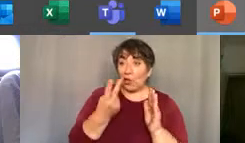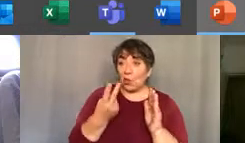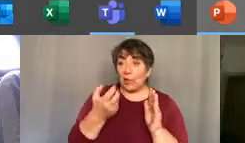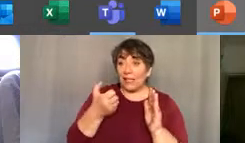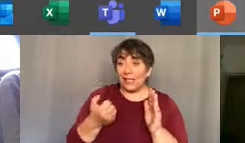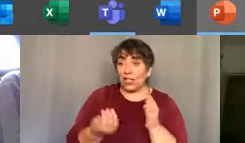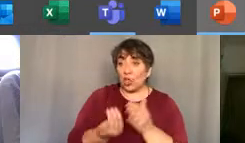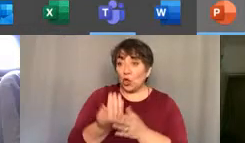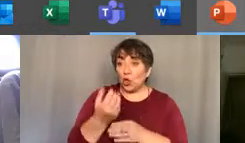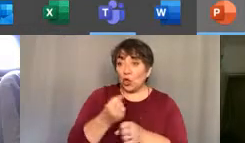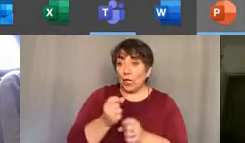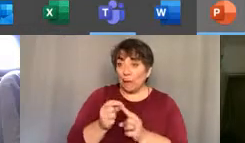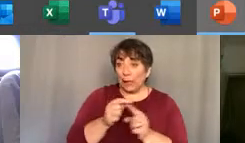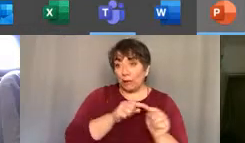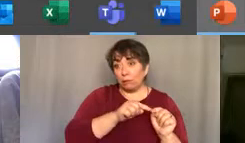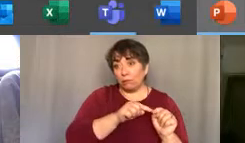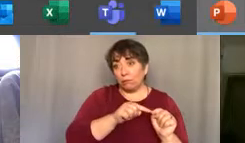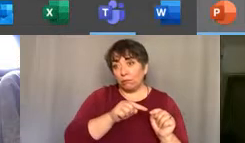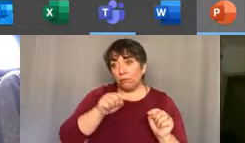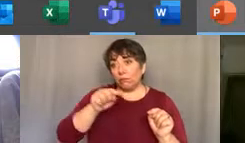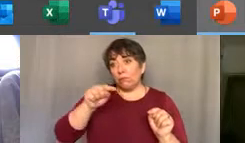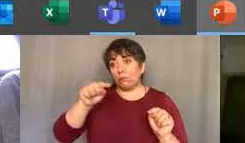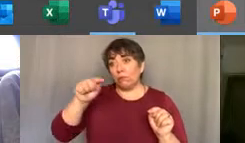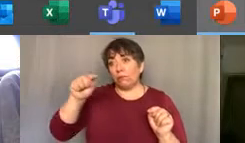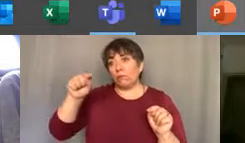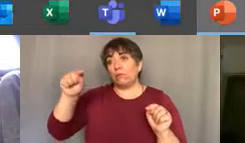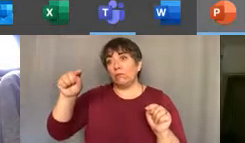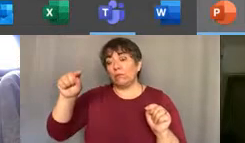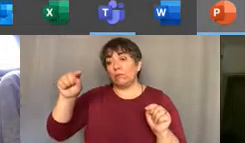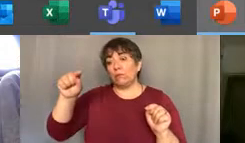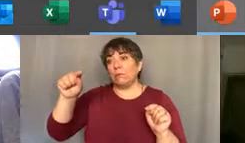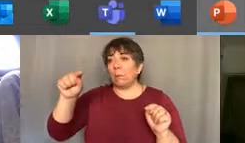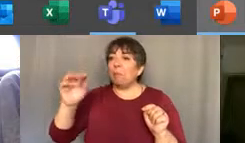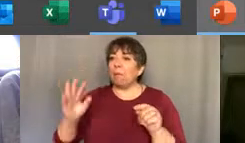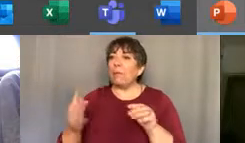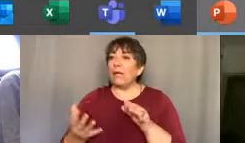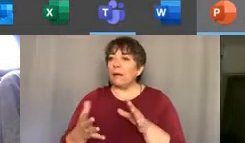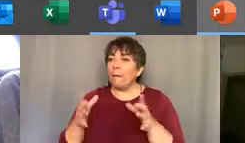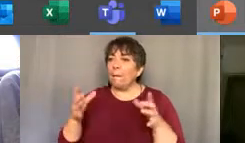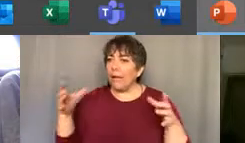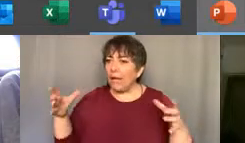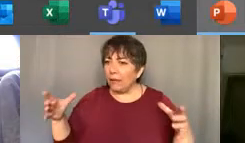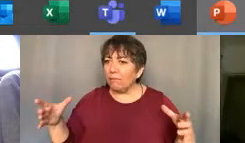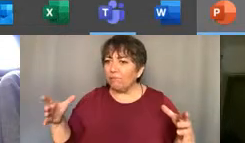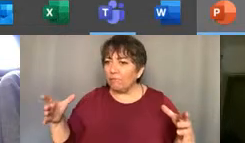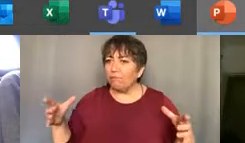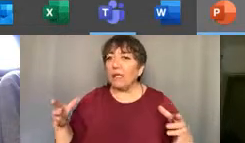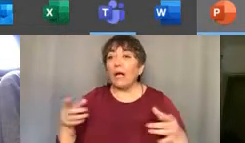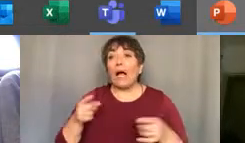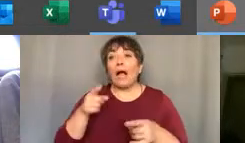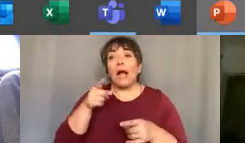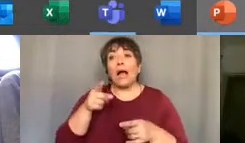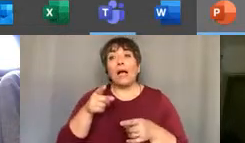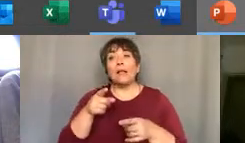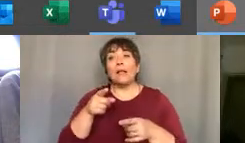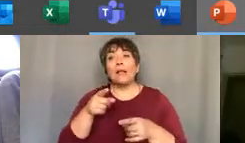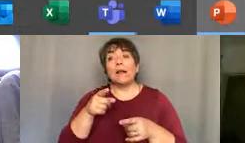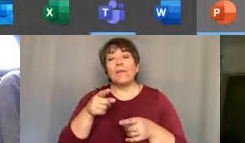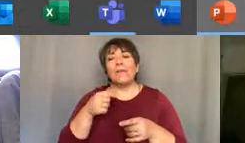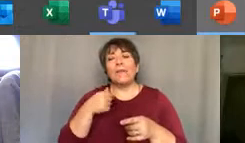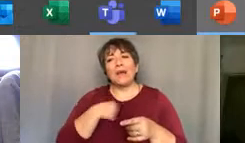to 901,000. So again, a significant increase. And when I say if we are successful,